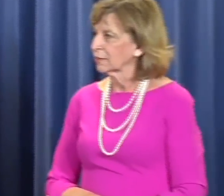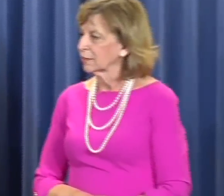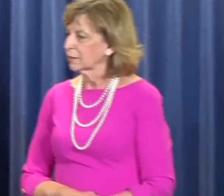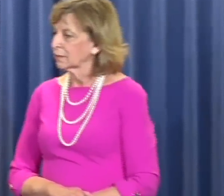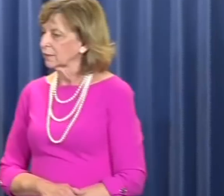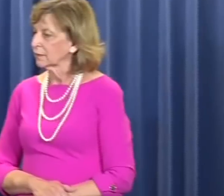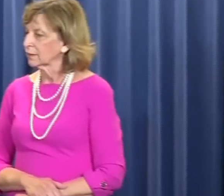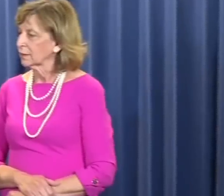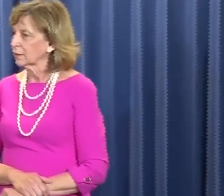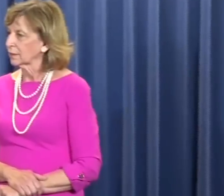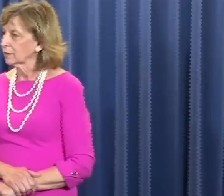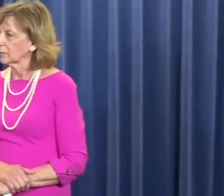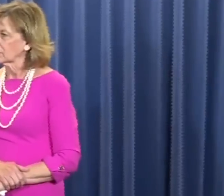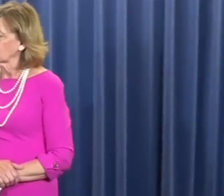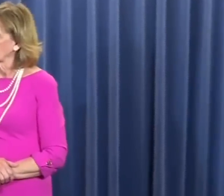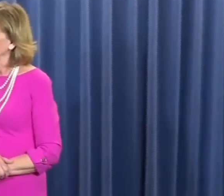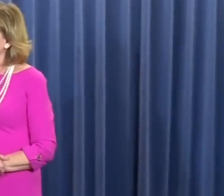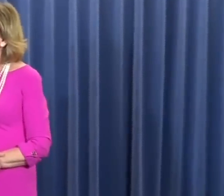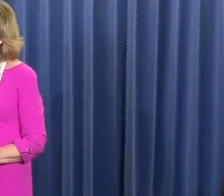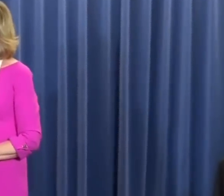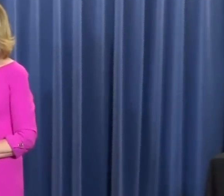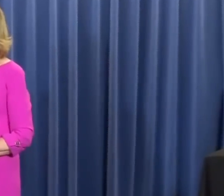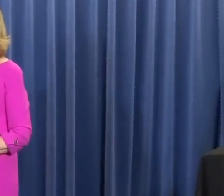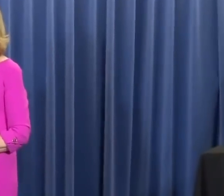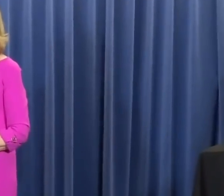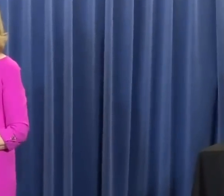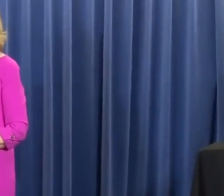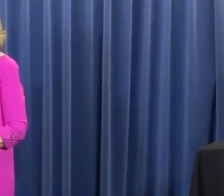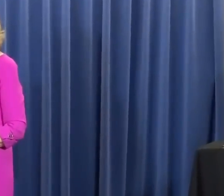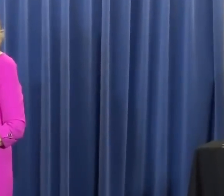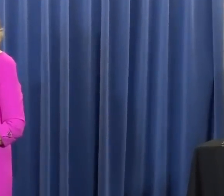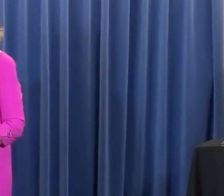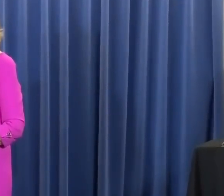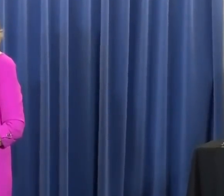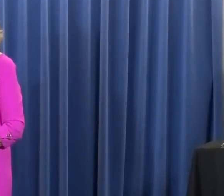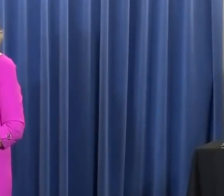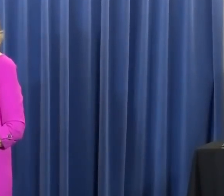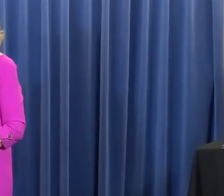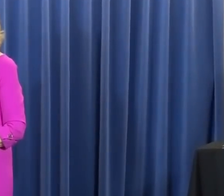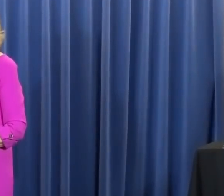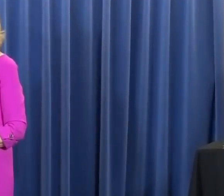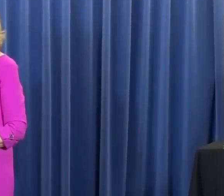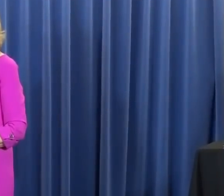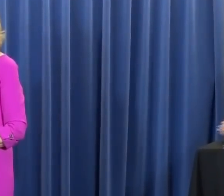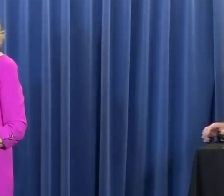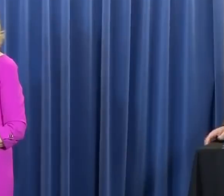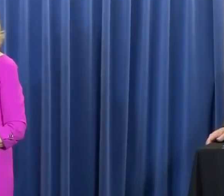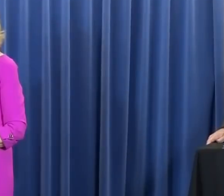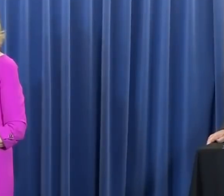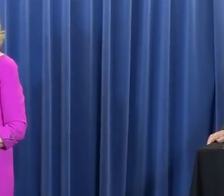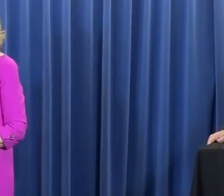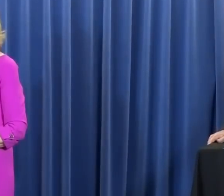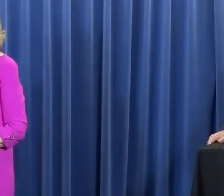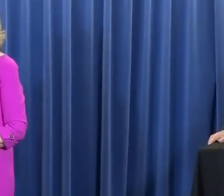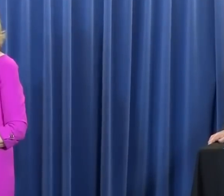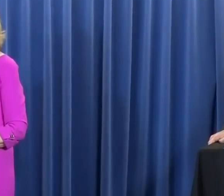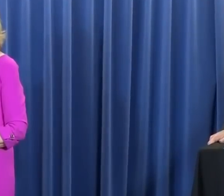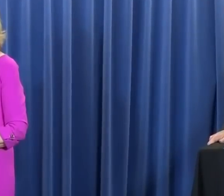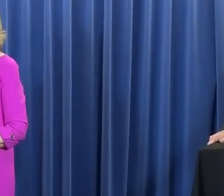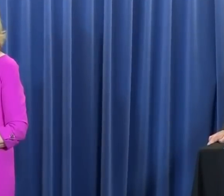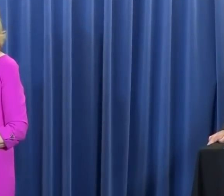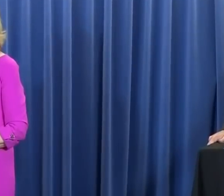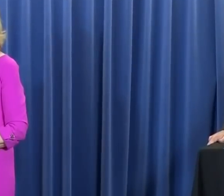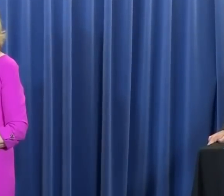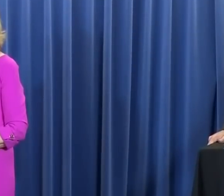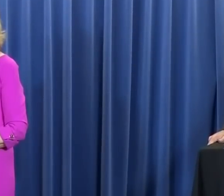been changed and now anybody can get a test, Fran and I thought, and John thought, this might be a good day to be tested. So that's what we're going